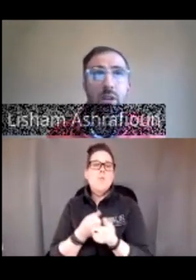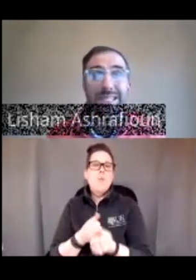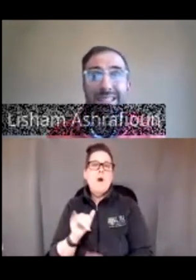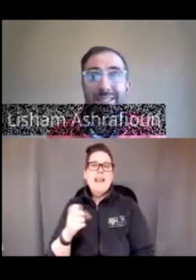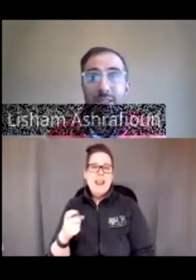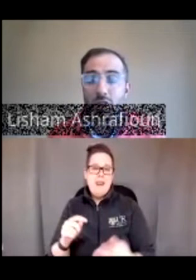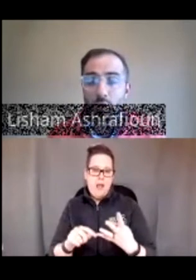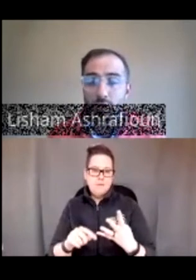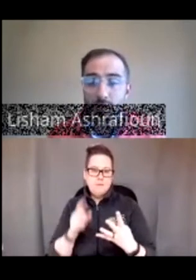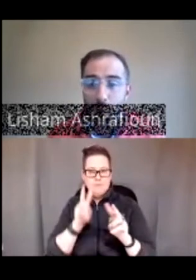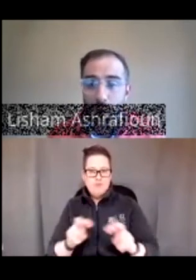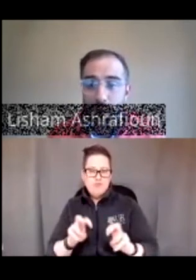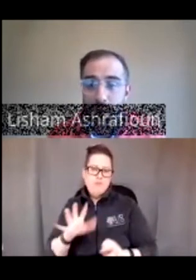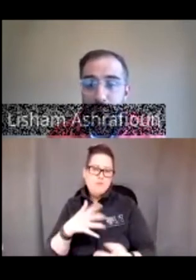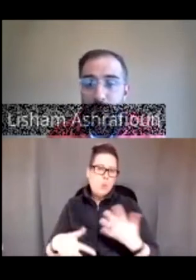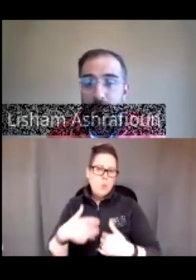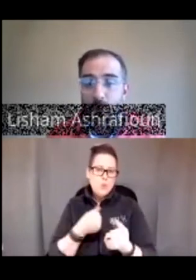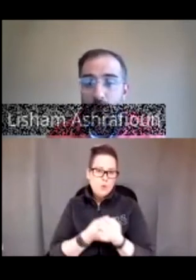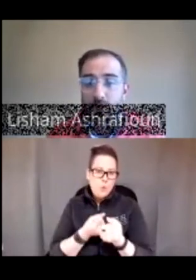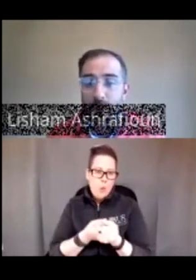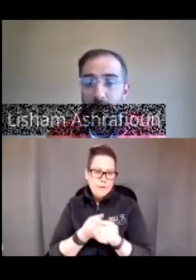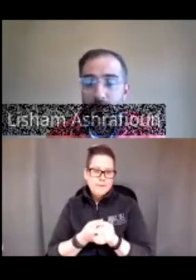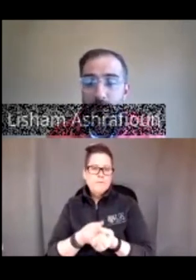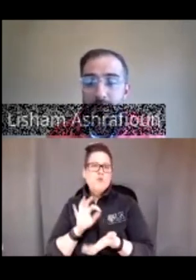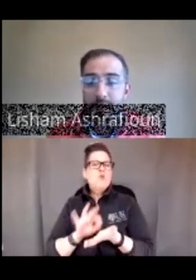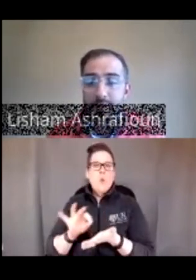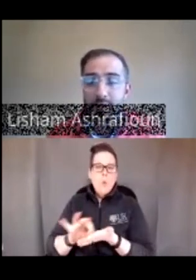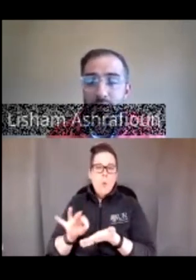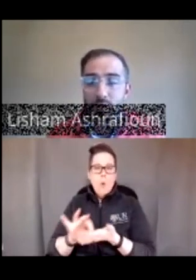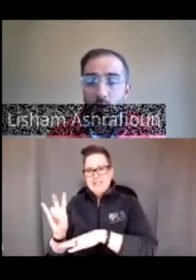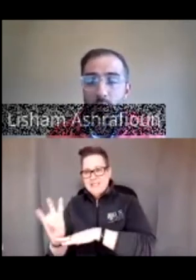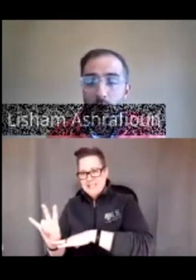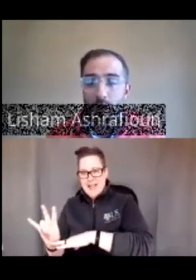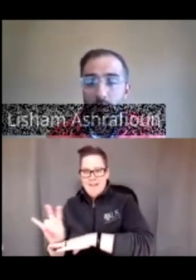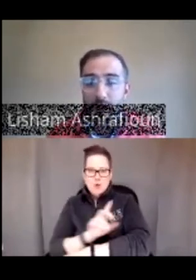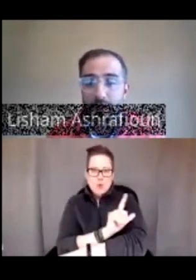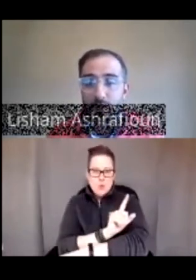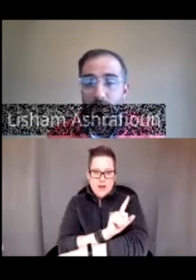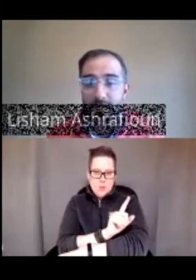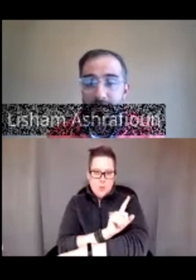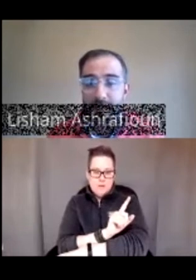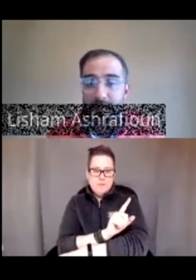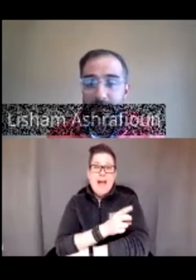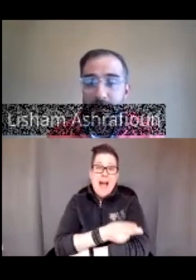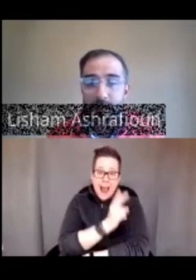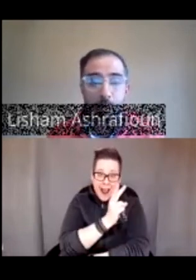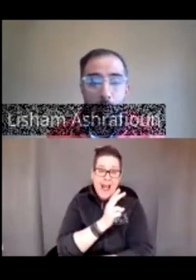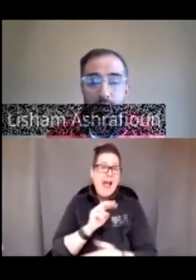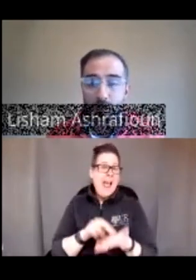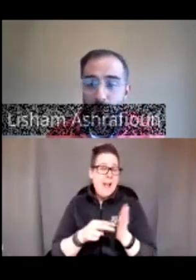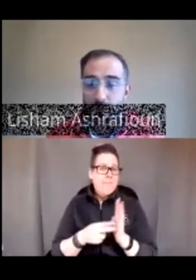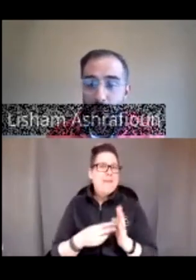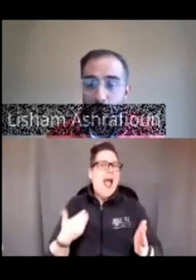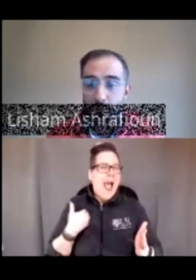assess social support, and scores range from 7 to 21, with higher scores indicating